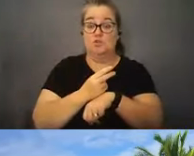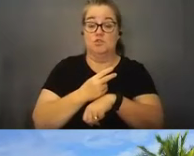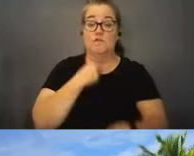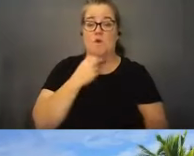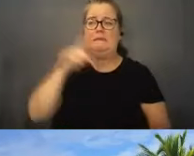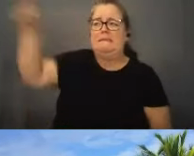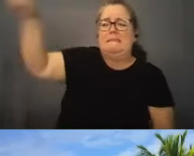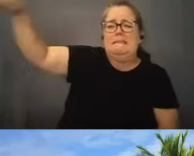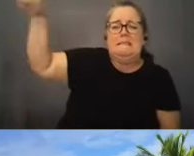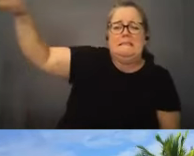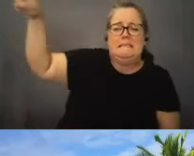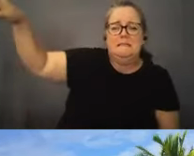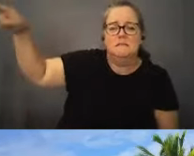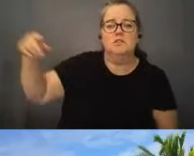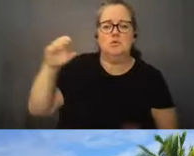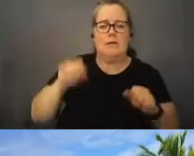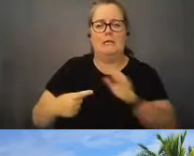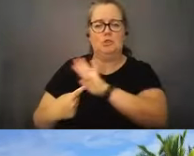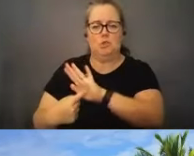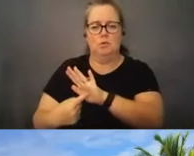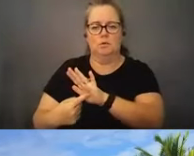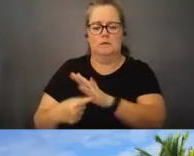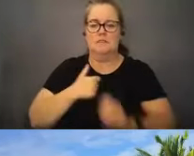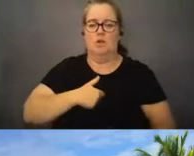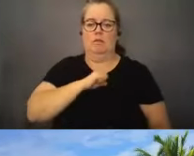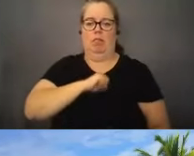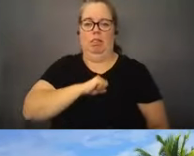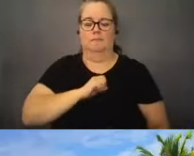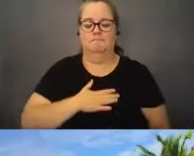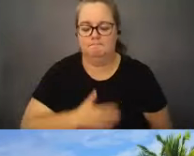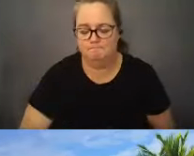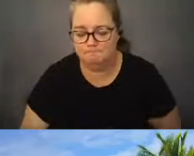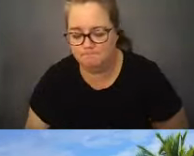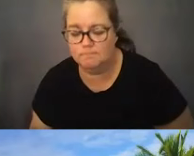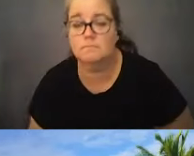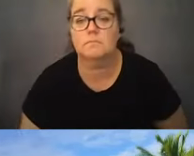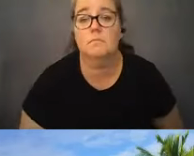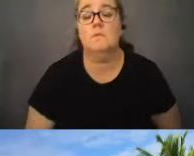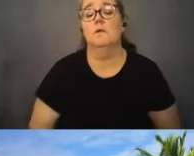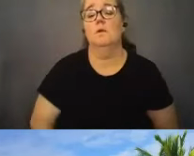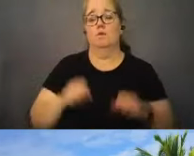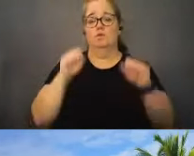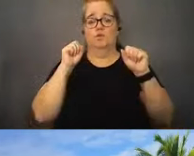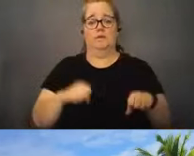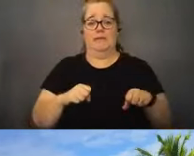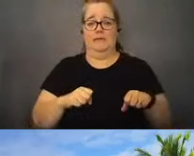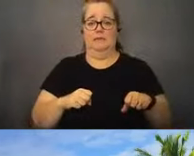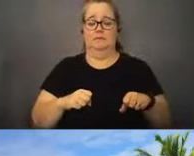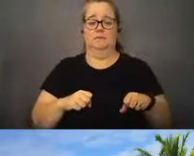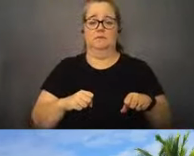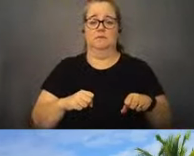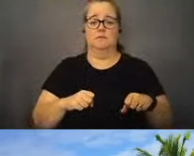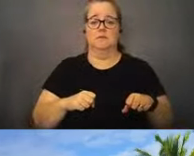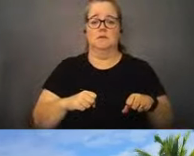point and, sorry, I'm coughing today. You know, you can do your numbers and